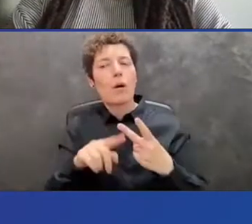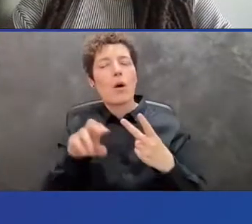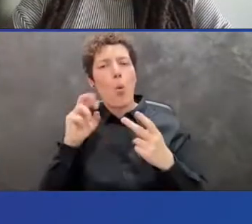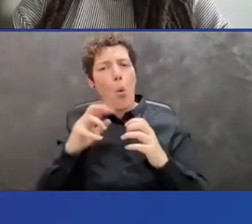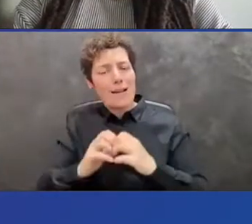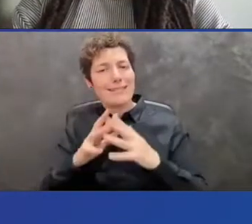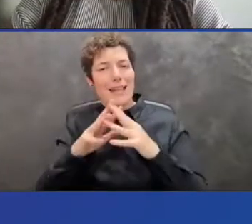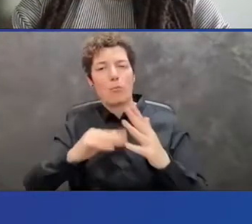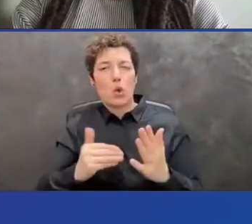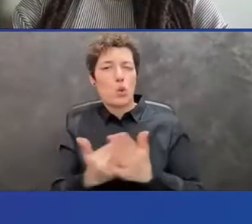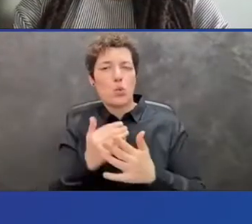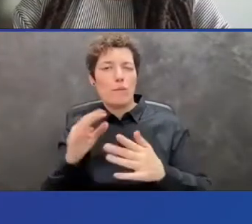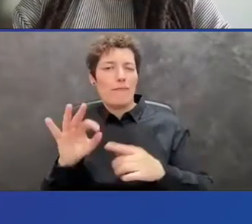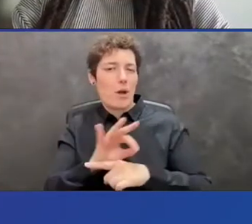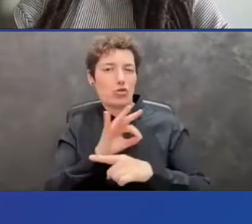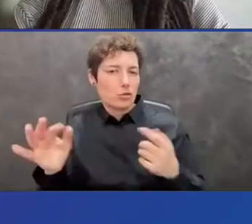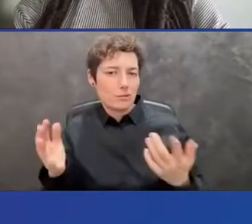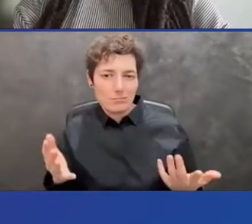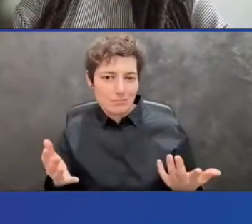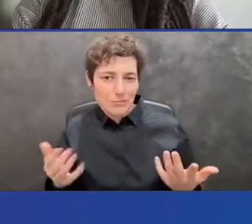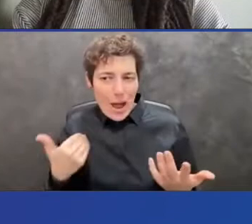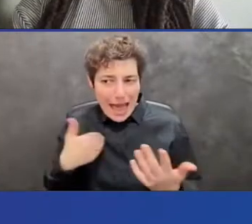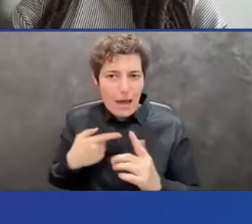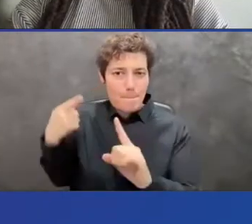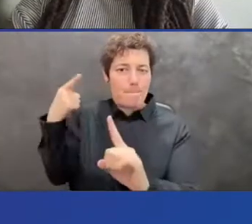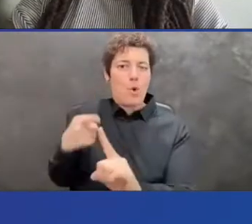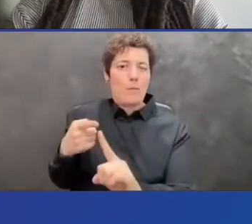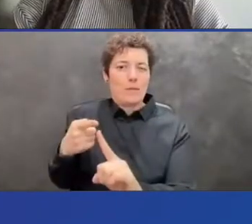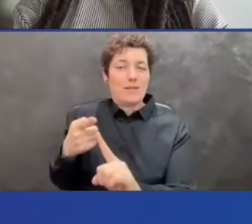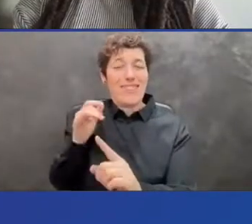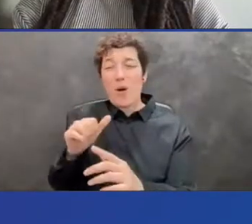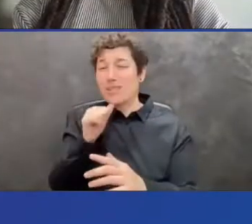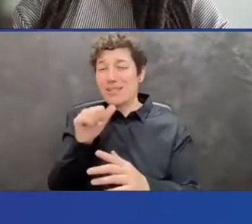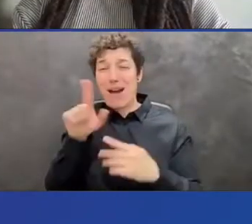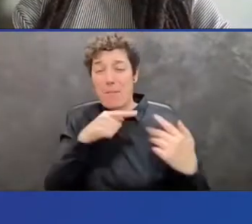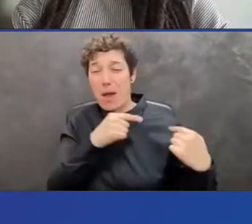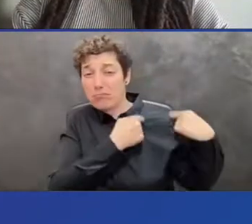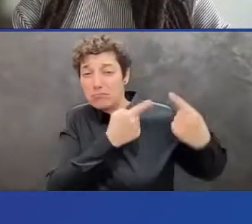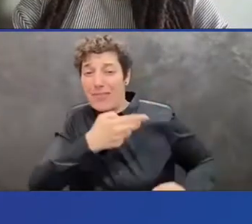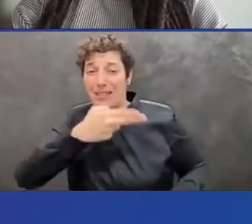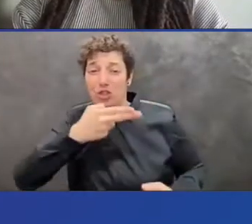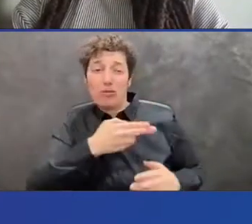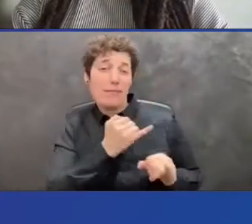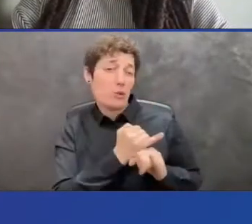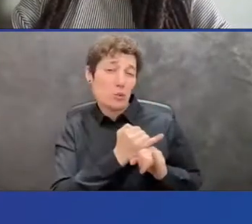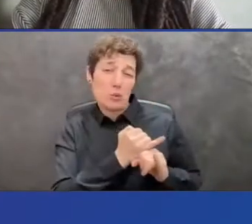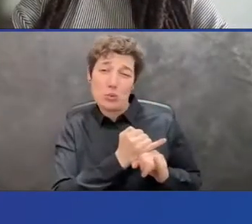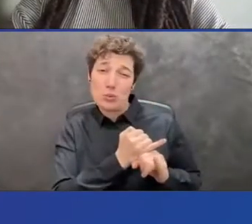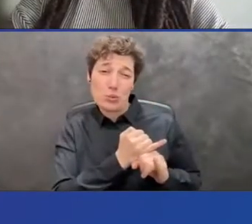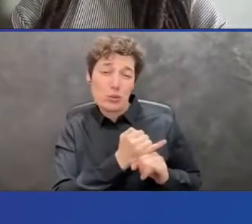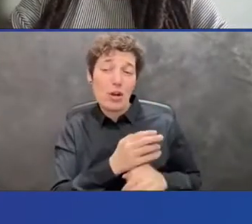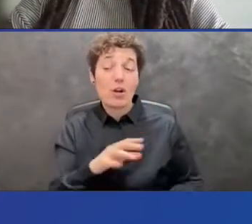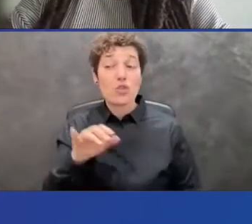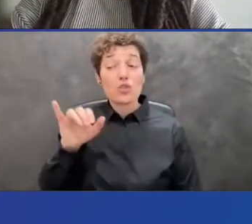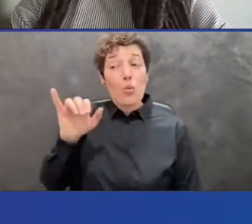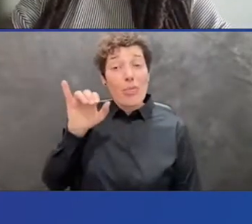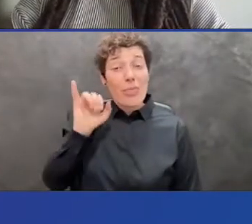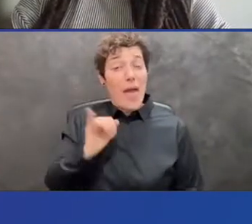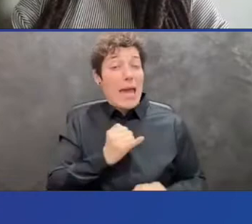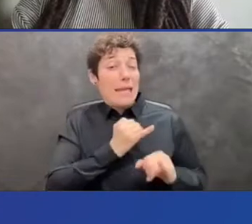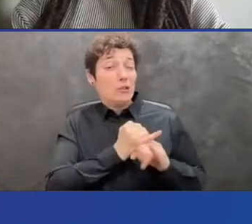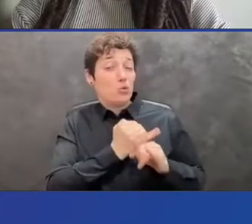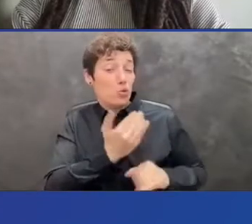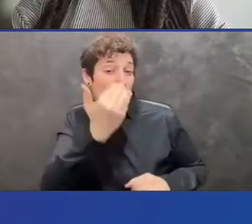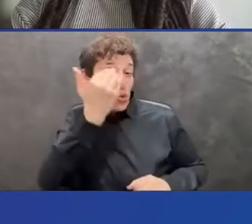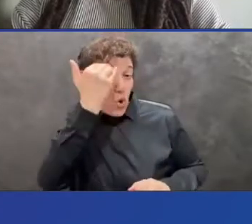so the institutional knowledge for me is a base from which to leap. It is